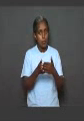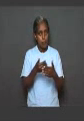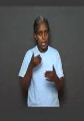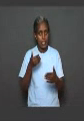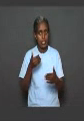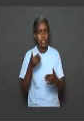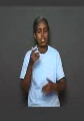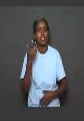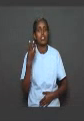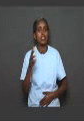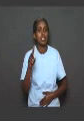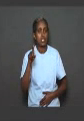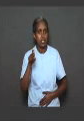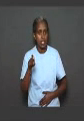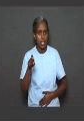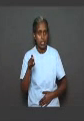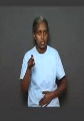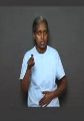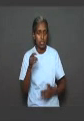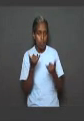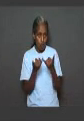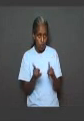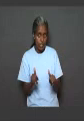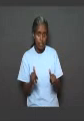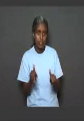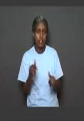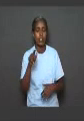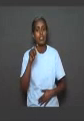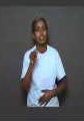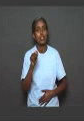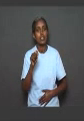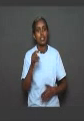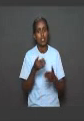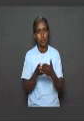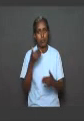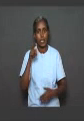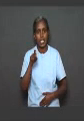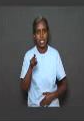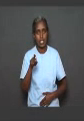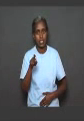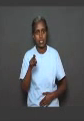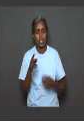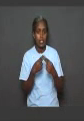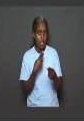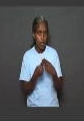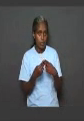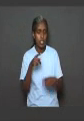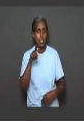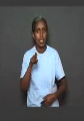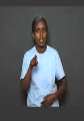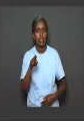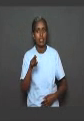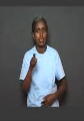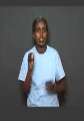minus 16x over t minus x times